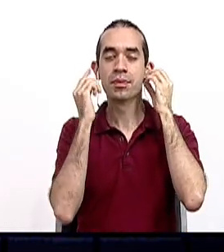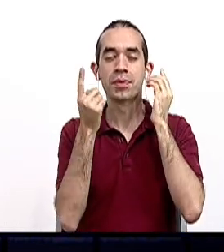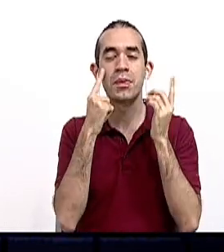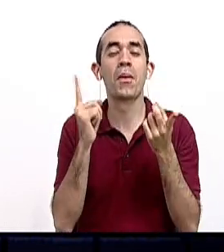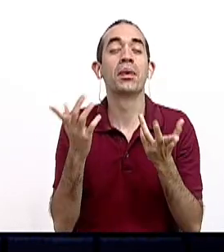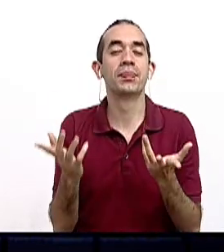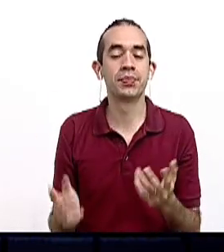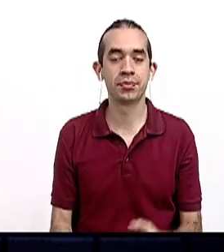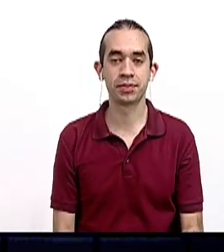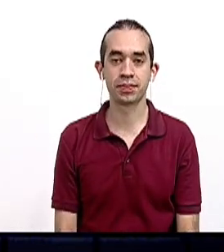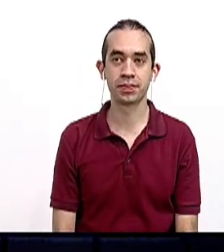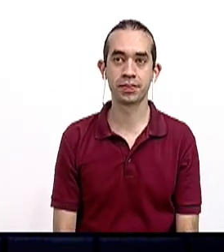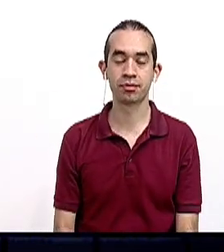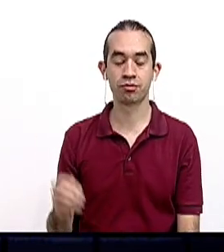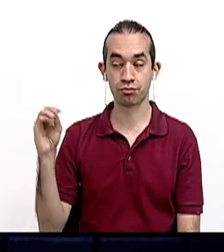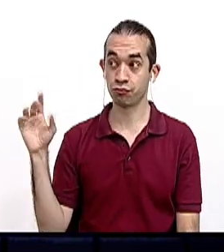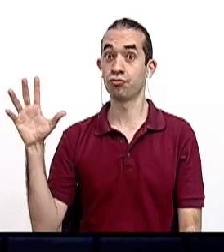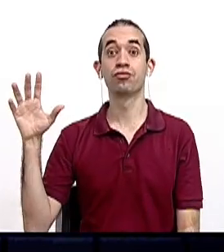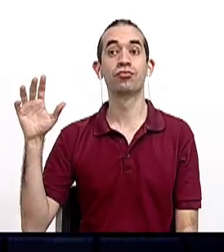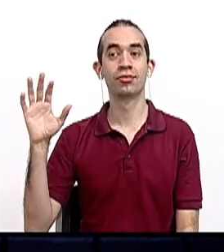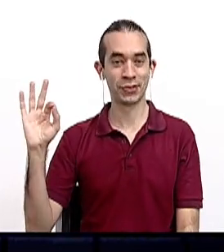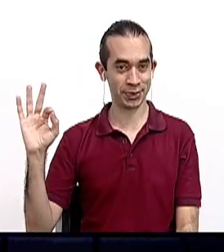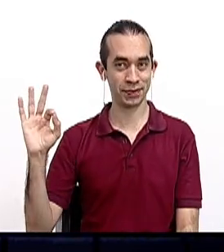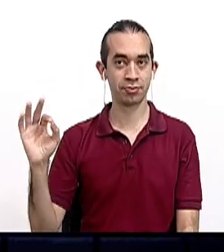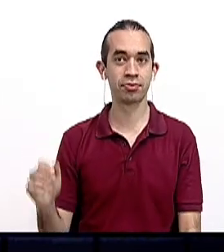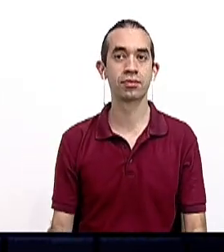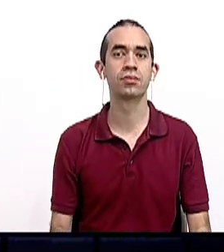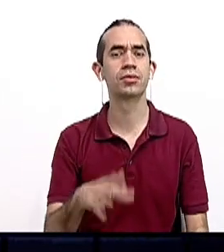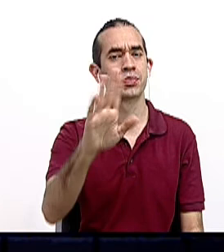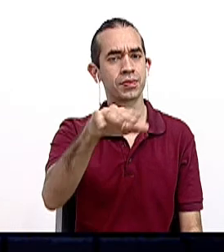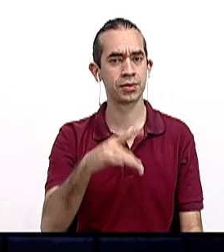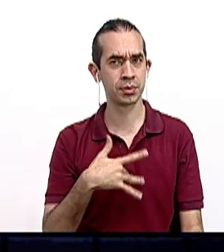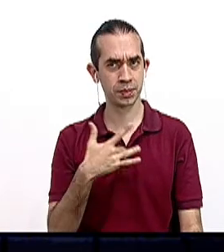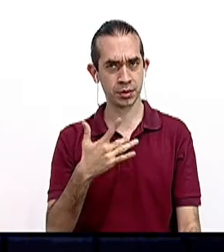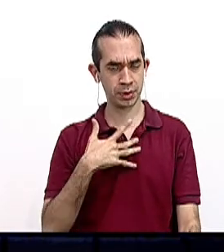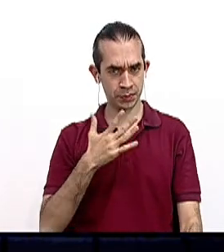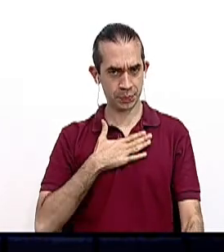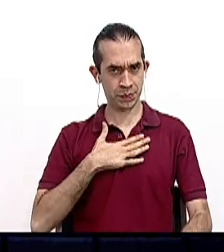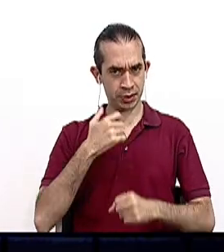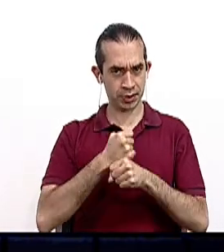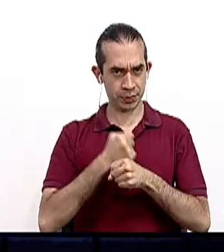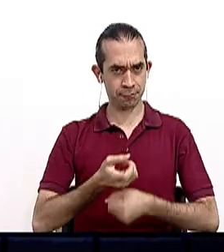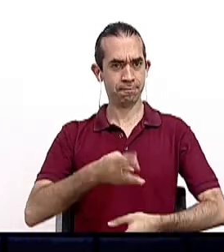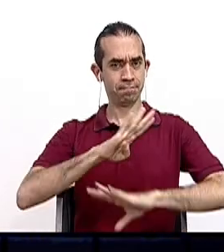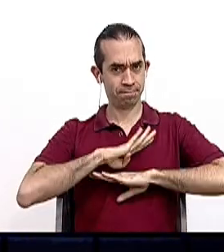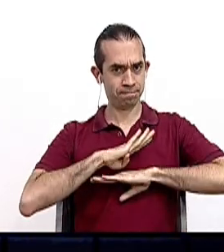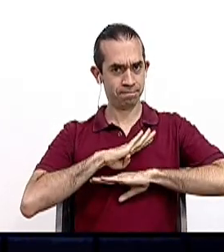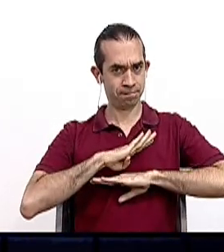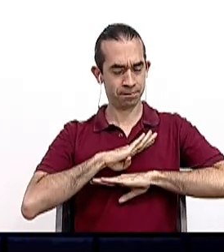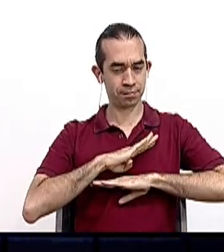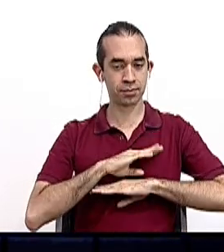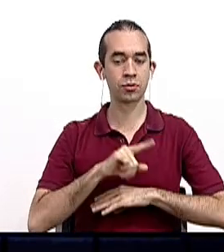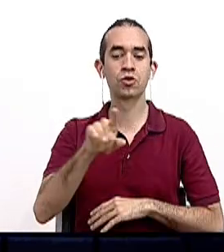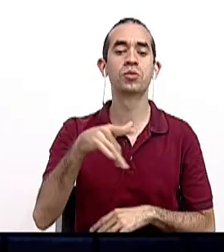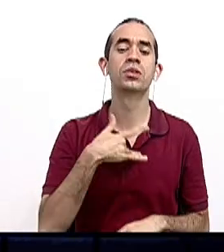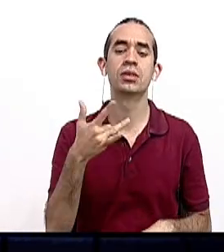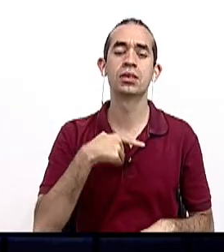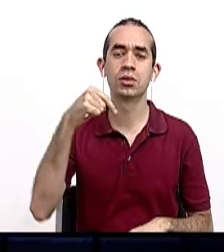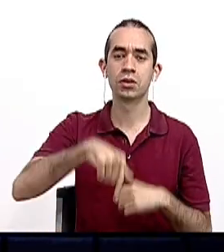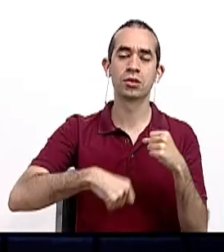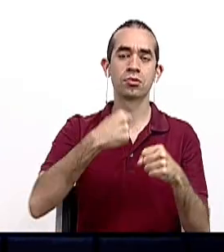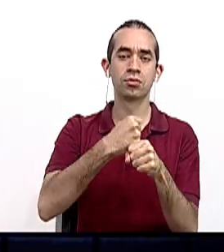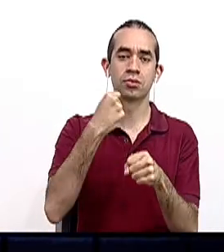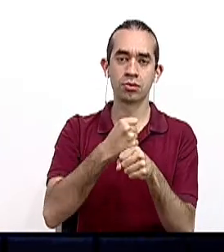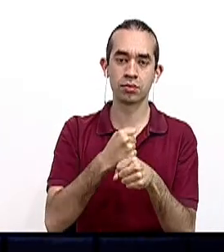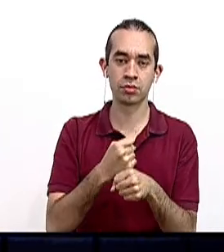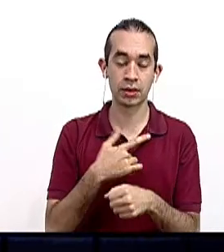numbers. So number 9, do I feel satisfied with my work? How do you feel with today's work? Do you